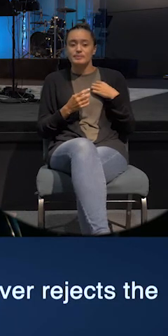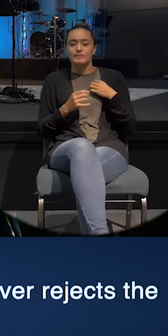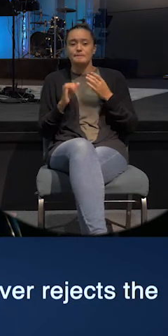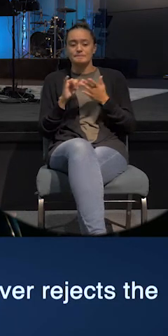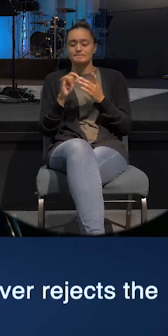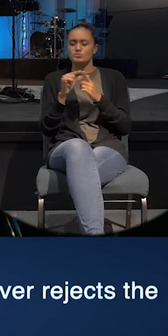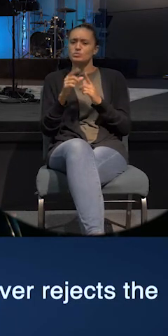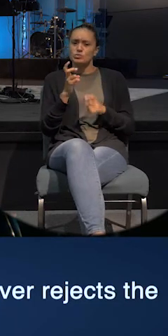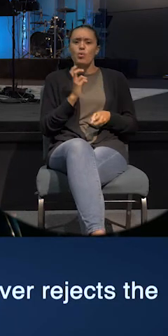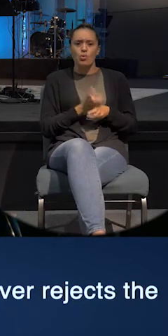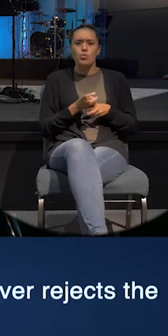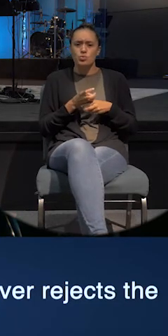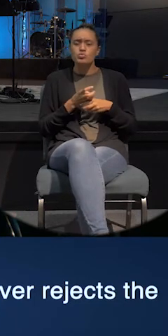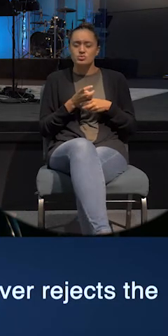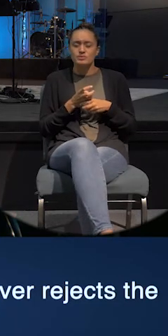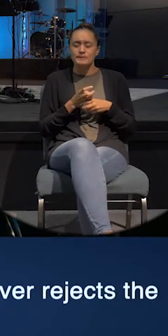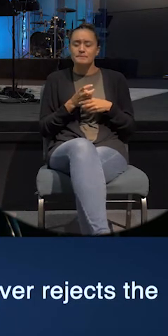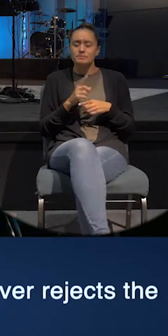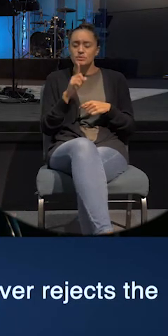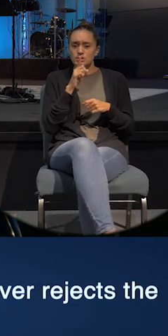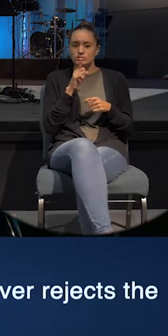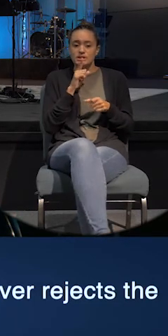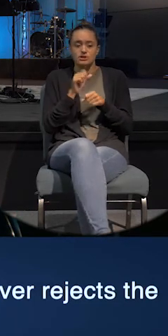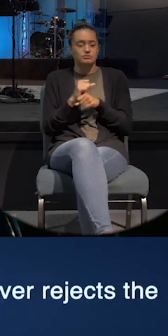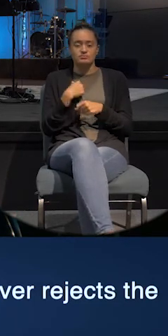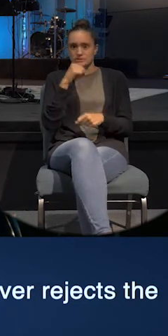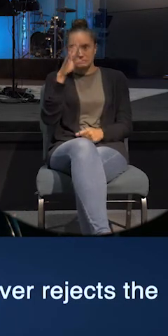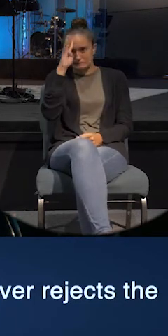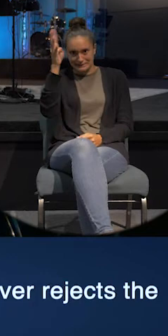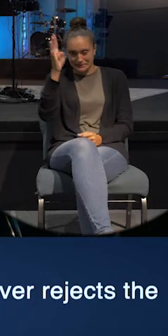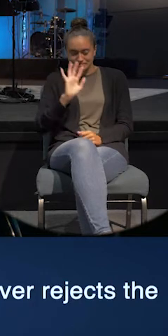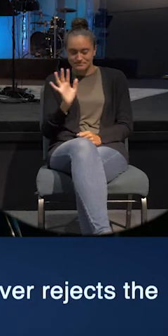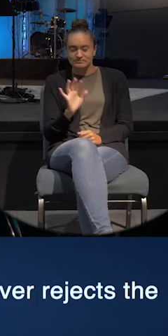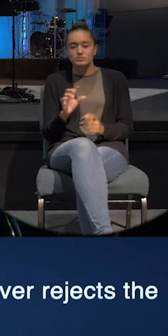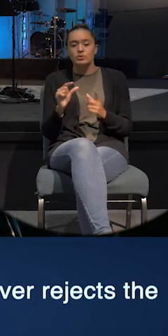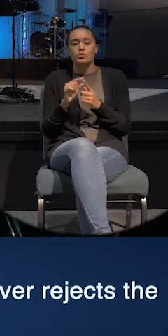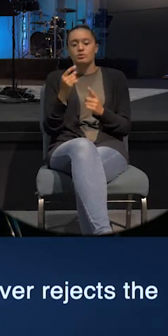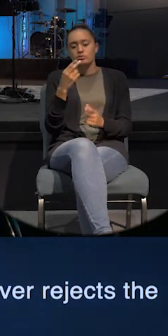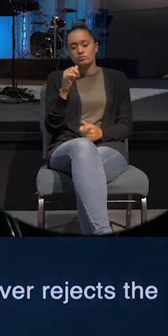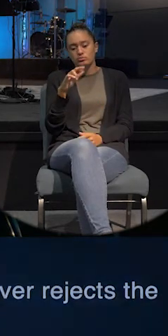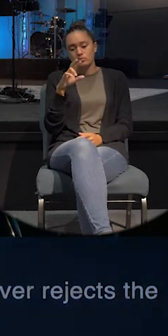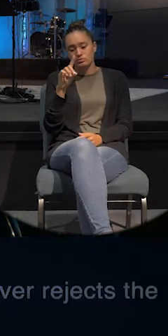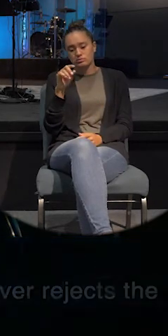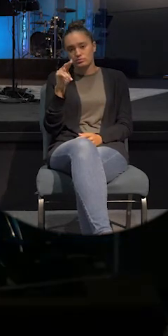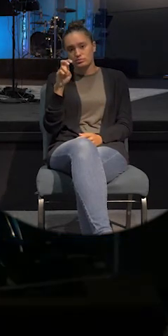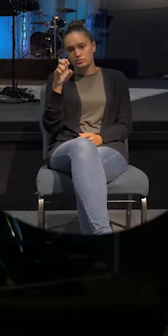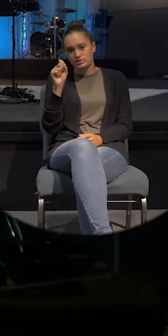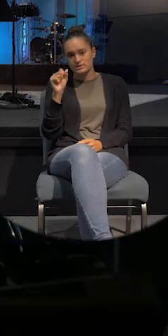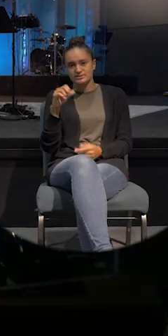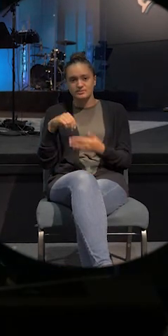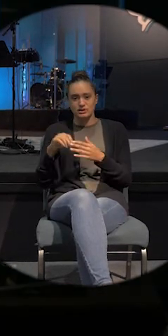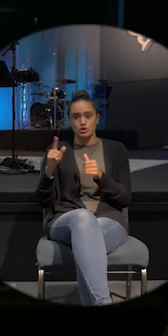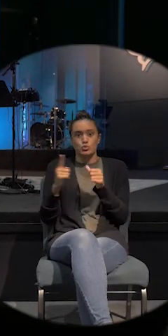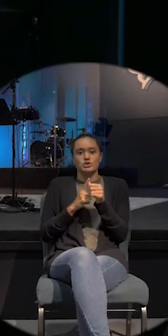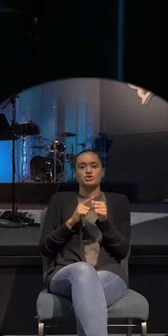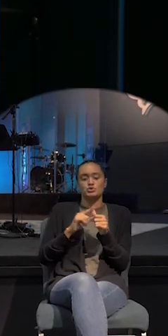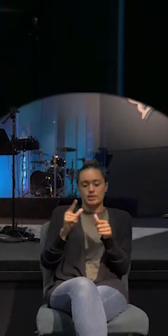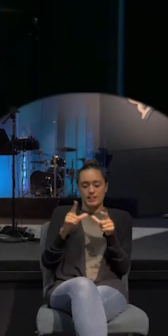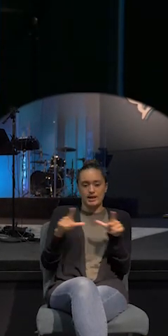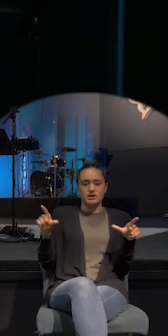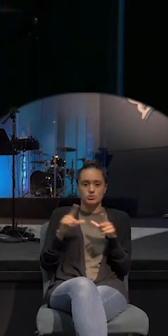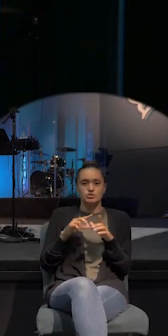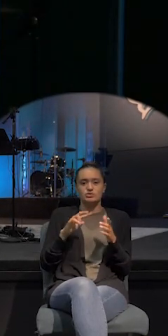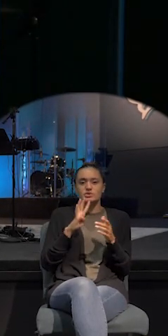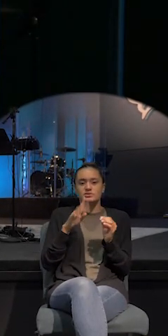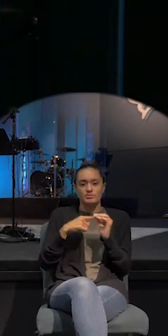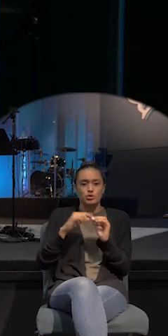word hardness, literally, and I didn't make this one up, the word hardness in the original language speaks of